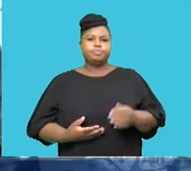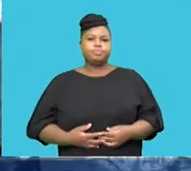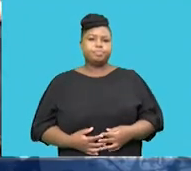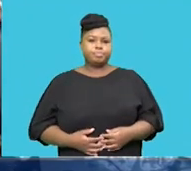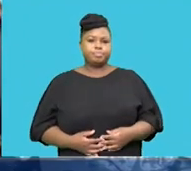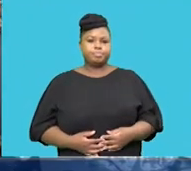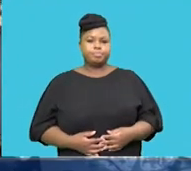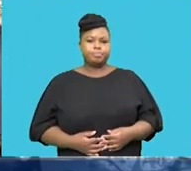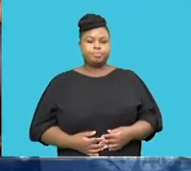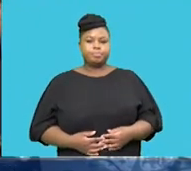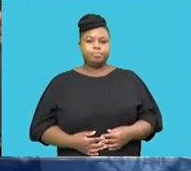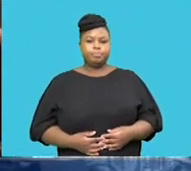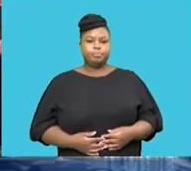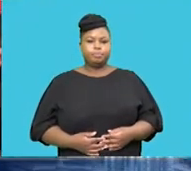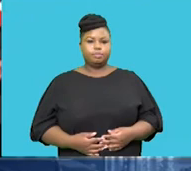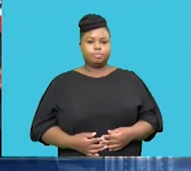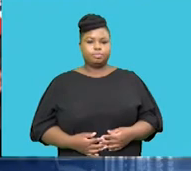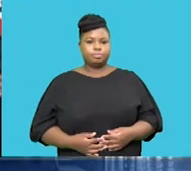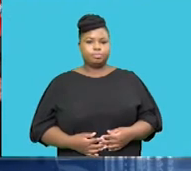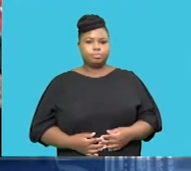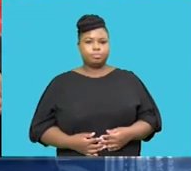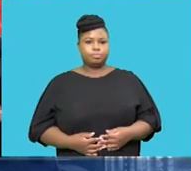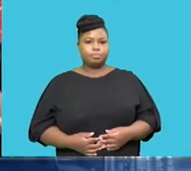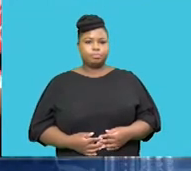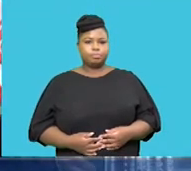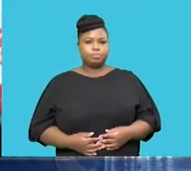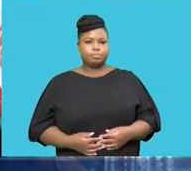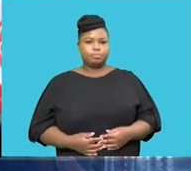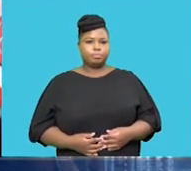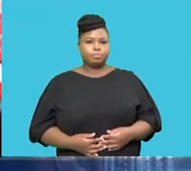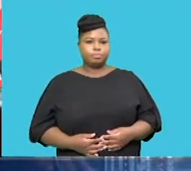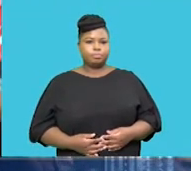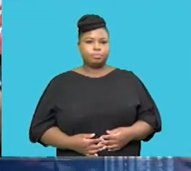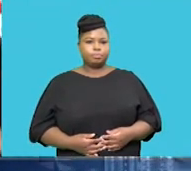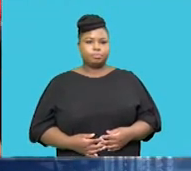Ditabeng tsa Soweto TV ke manini morolo ke le sentin.